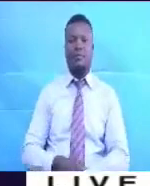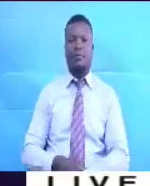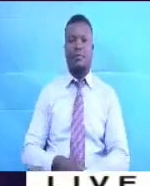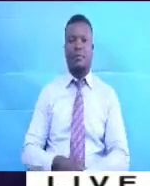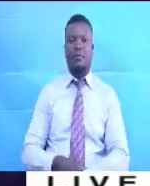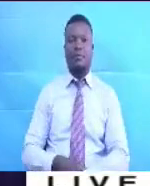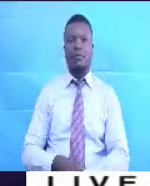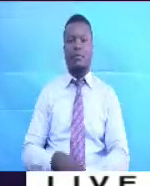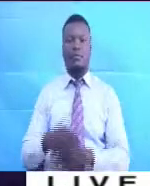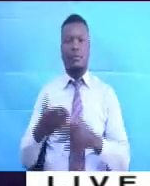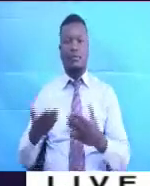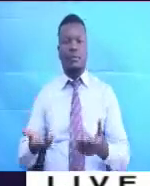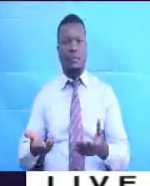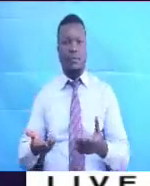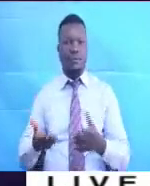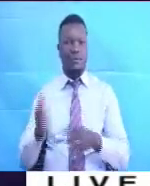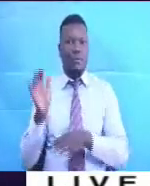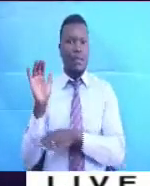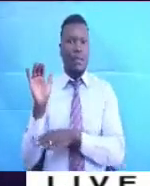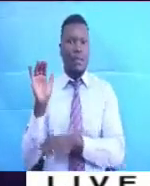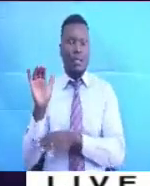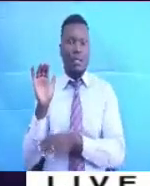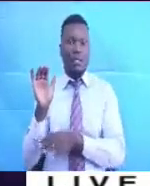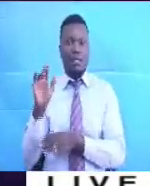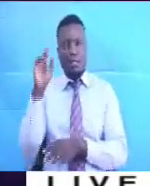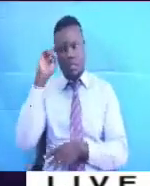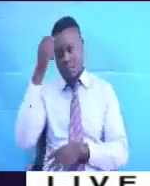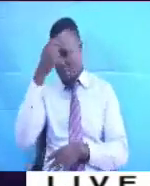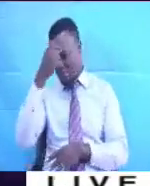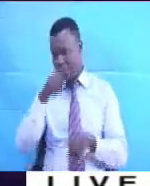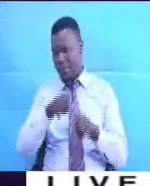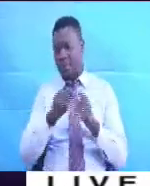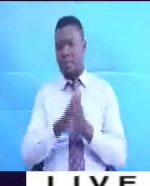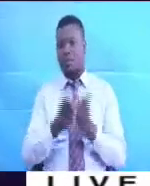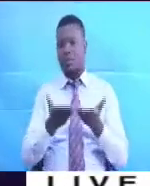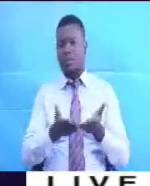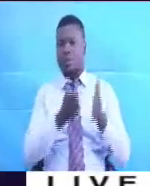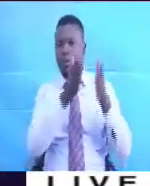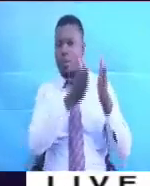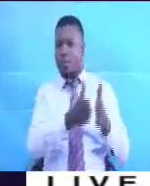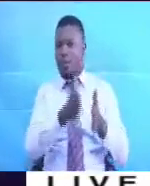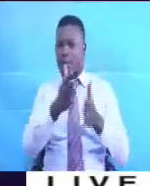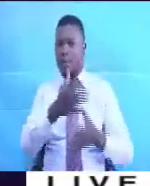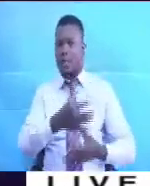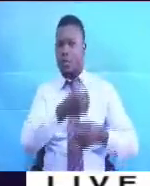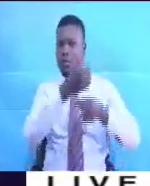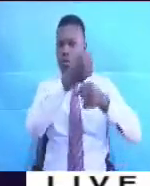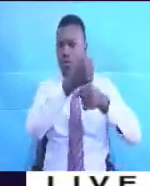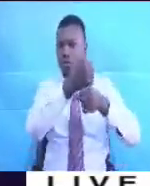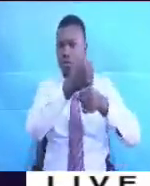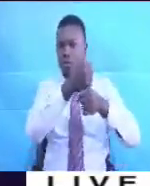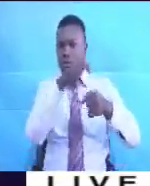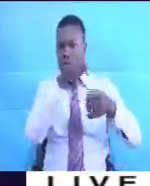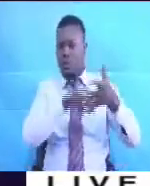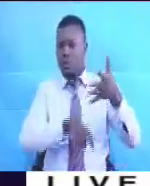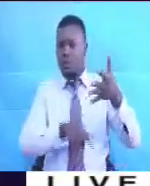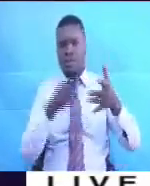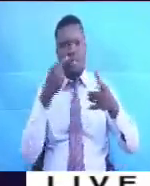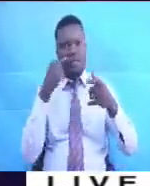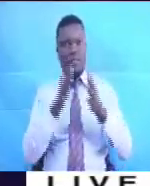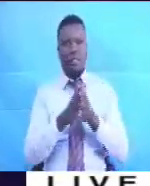Economic experts have urged the government of Uganda to do the budget allocation in key sectors of the economy to